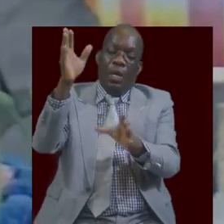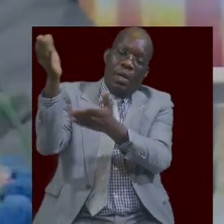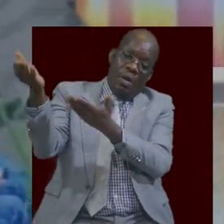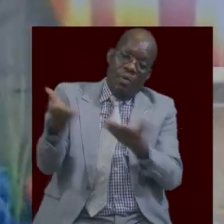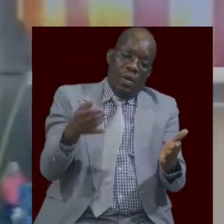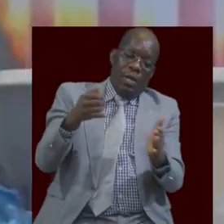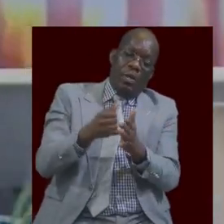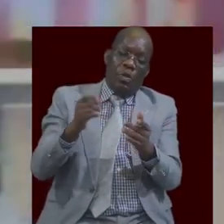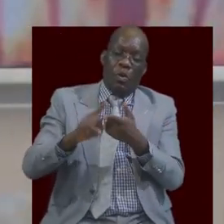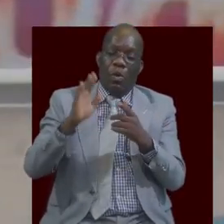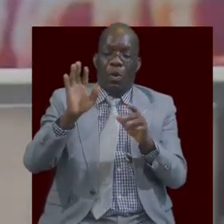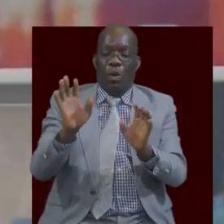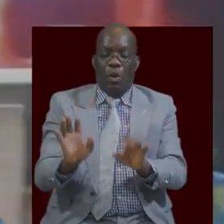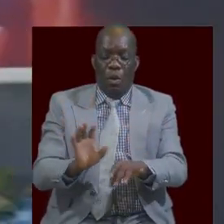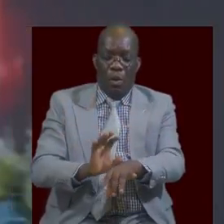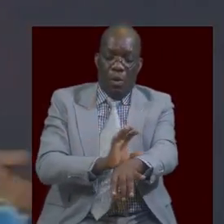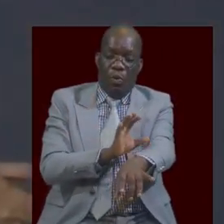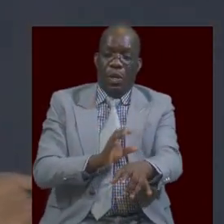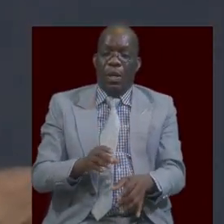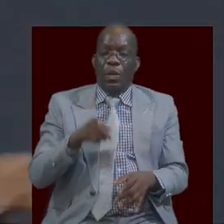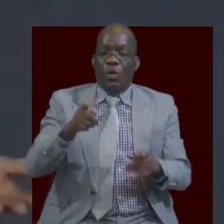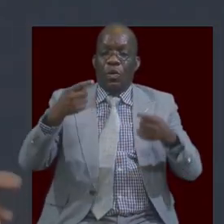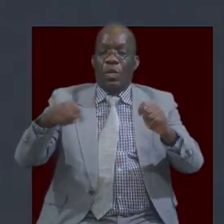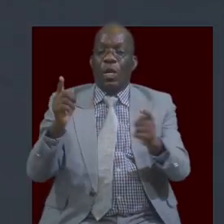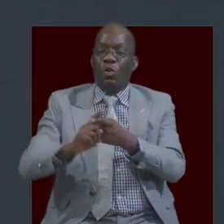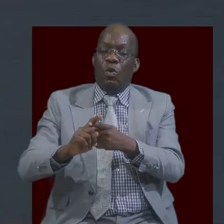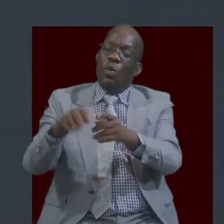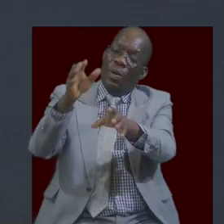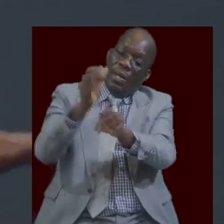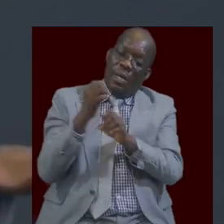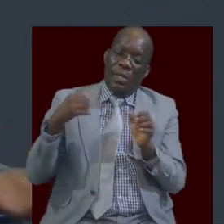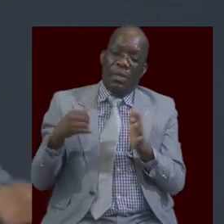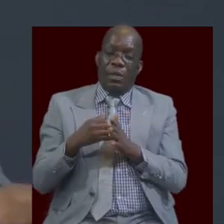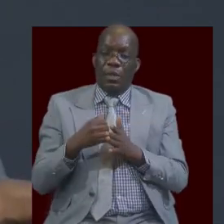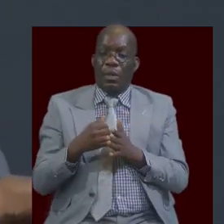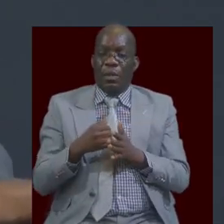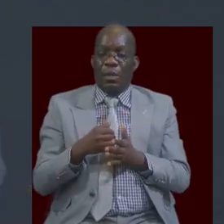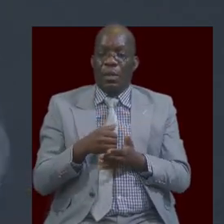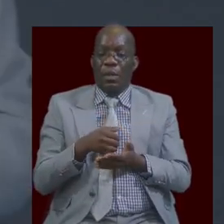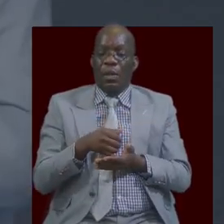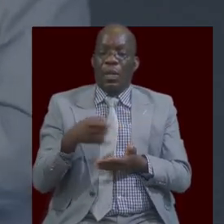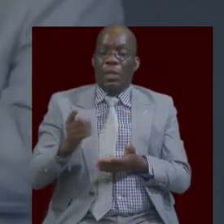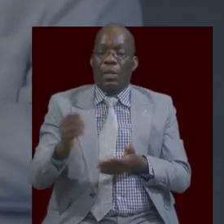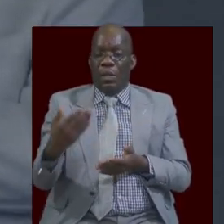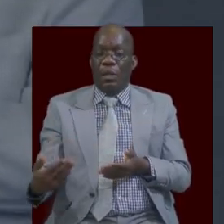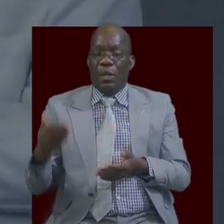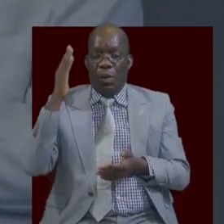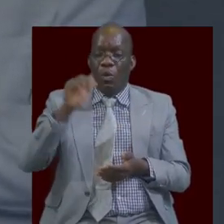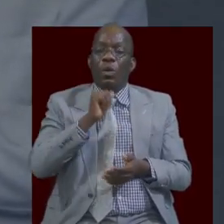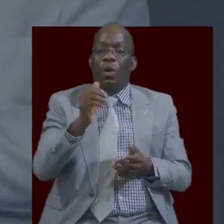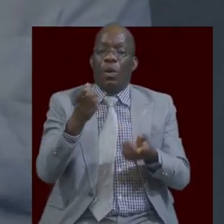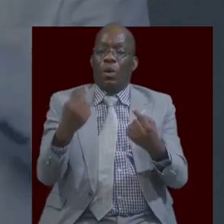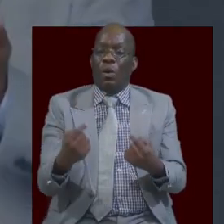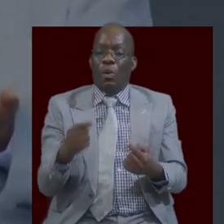system. And then you try to download it, the thing will not come. And so you look at your